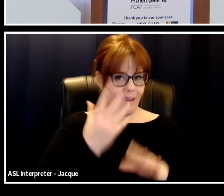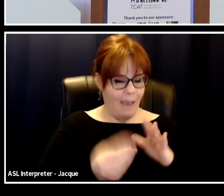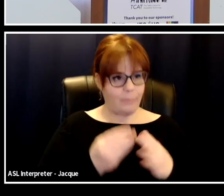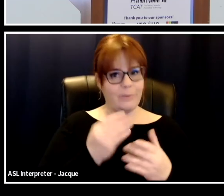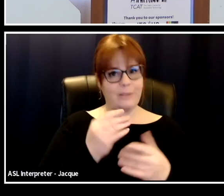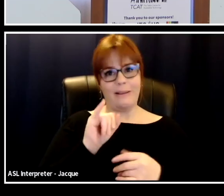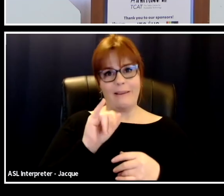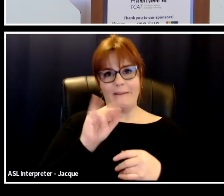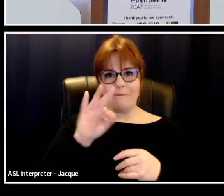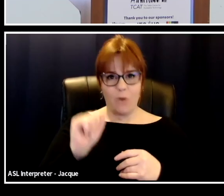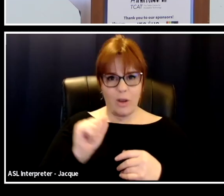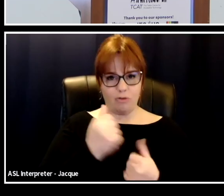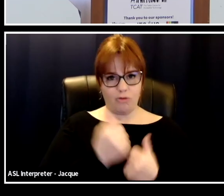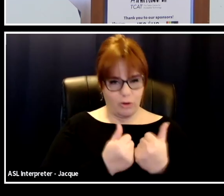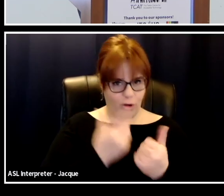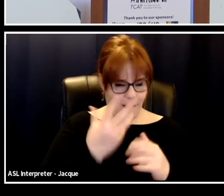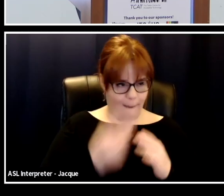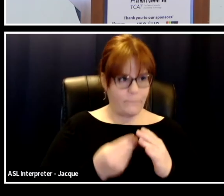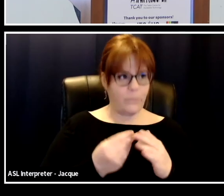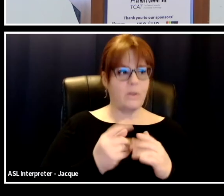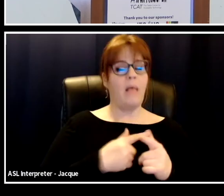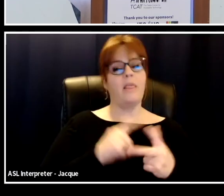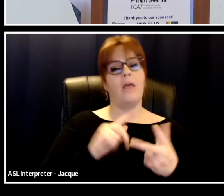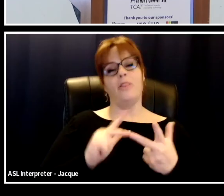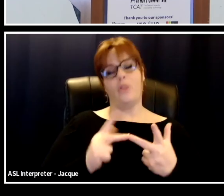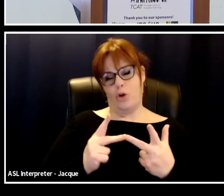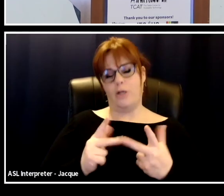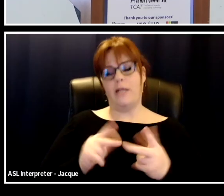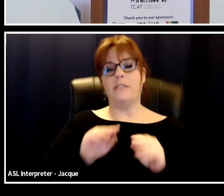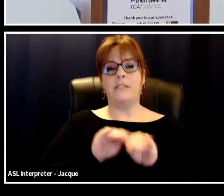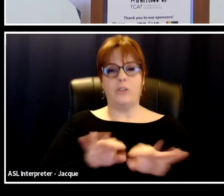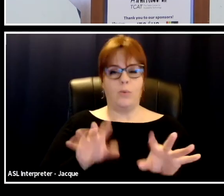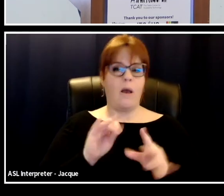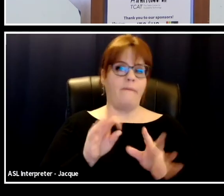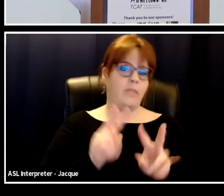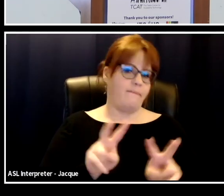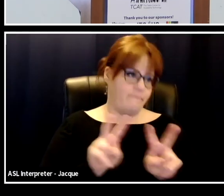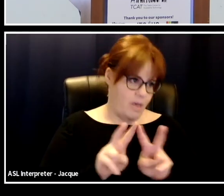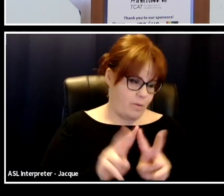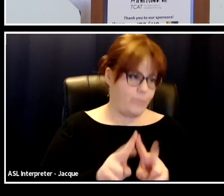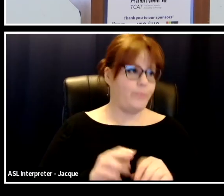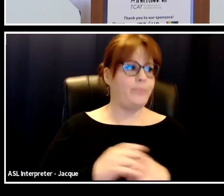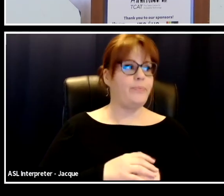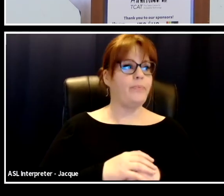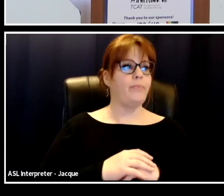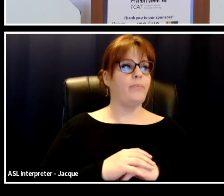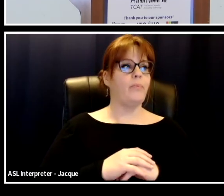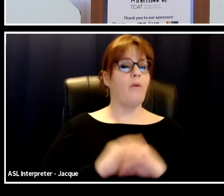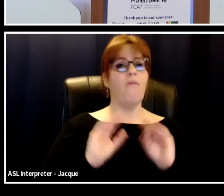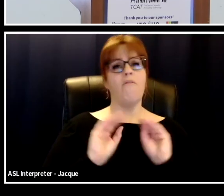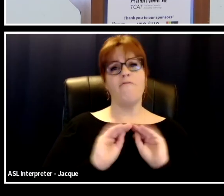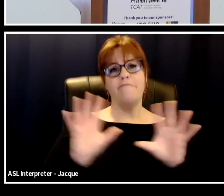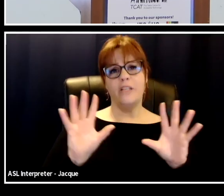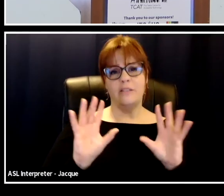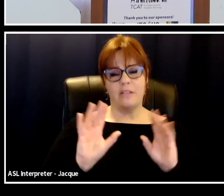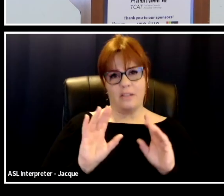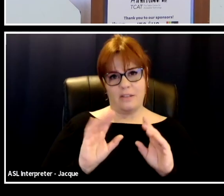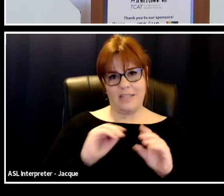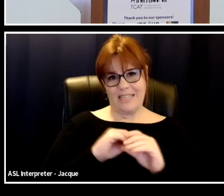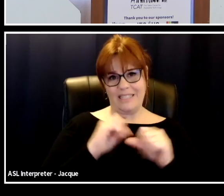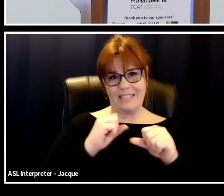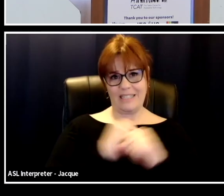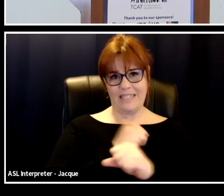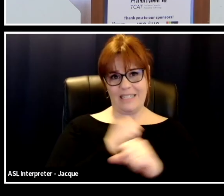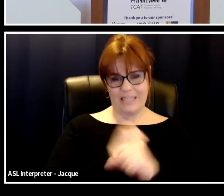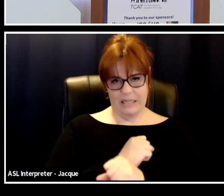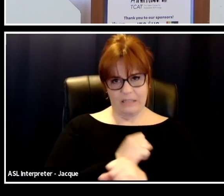again? And then the third is about the distribution of the values. So obviously, in statistics,